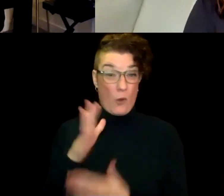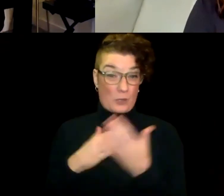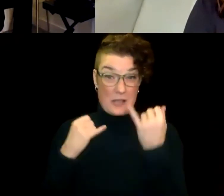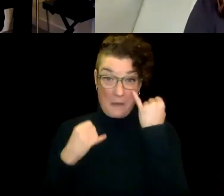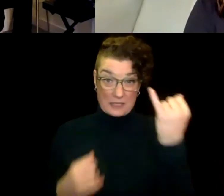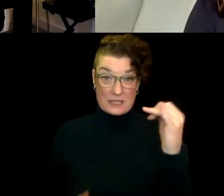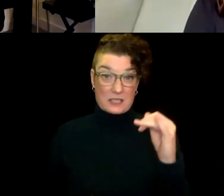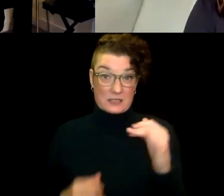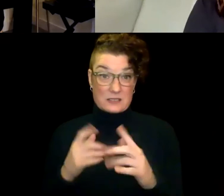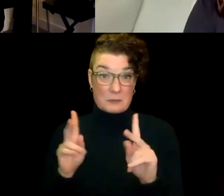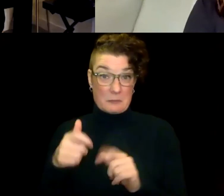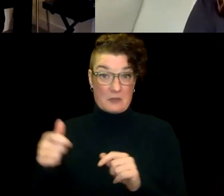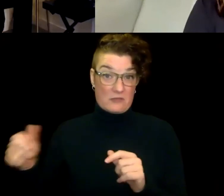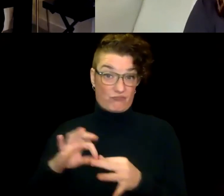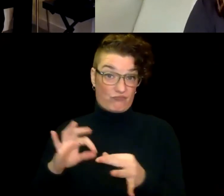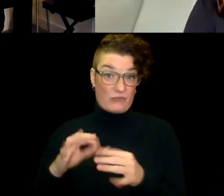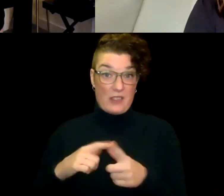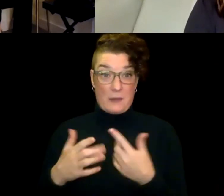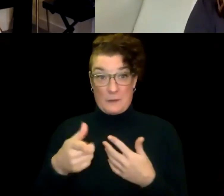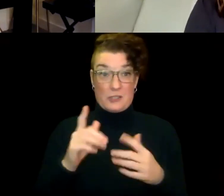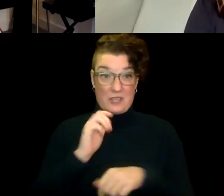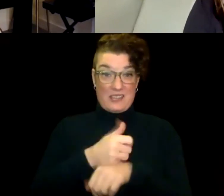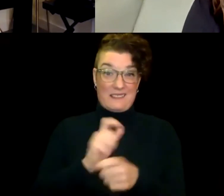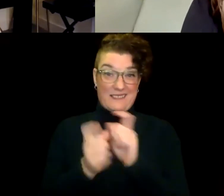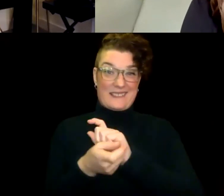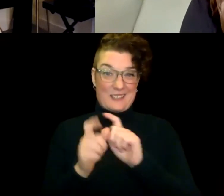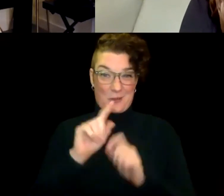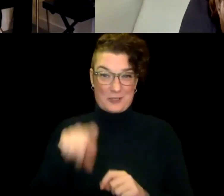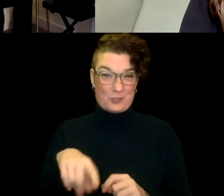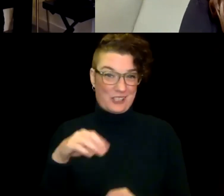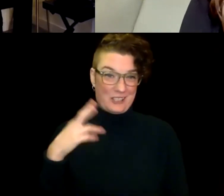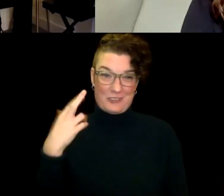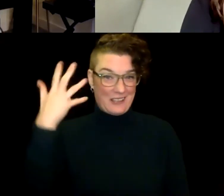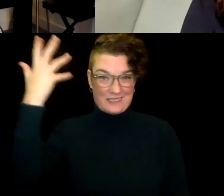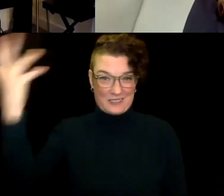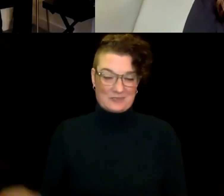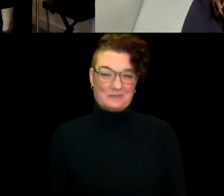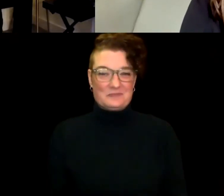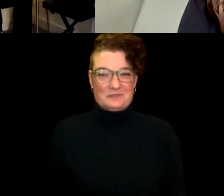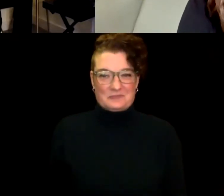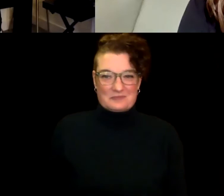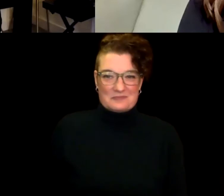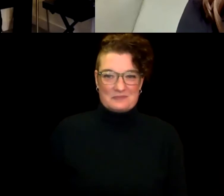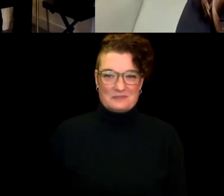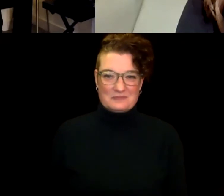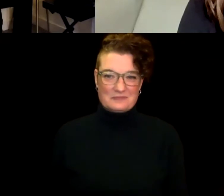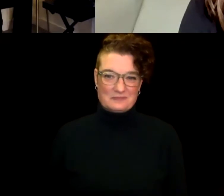have raised, and then if you can frame it as a question or like. Okay. Go for